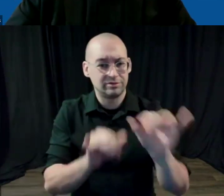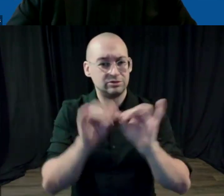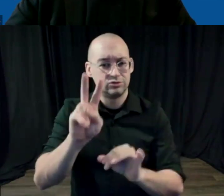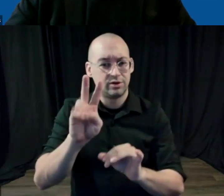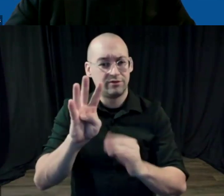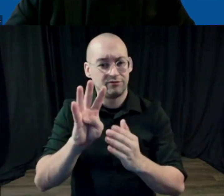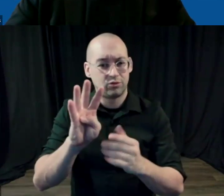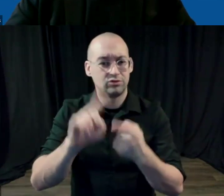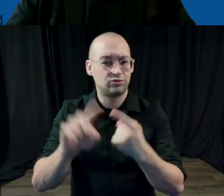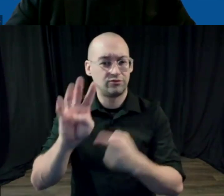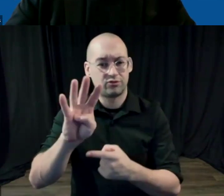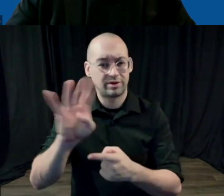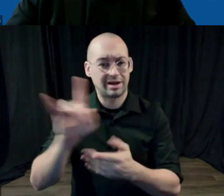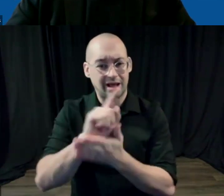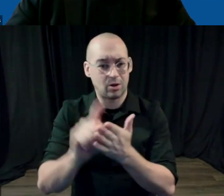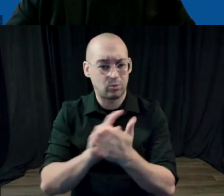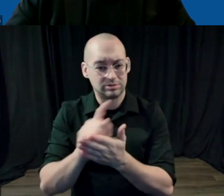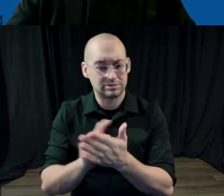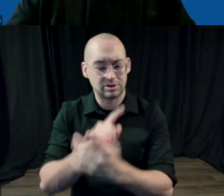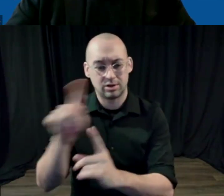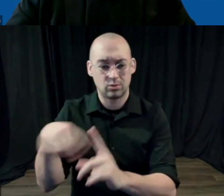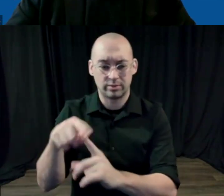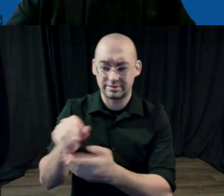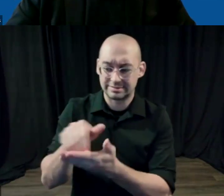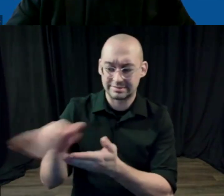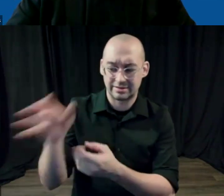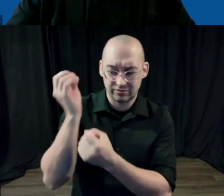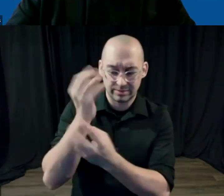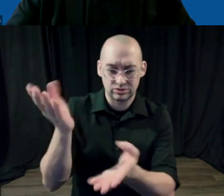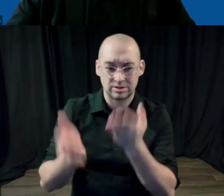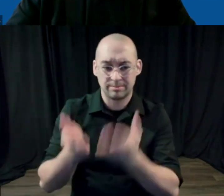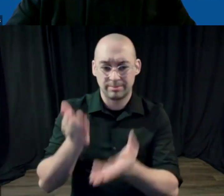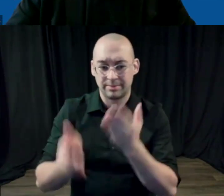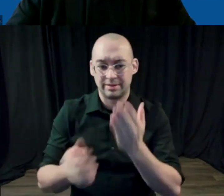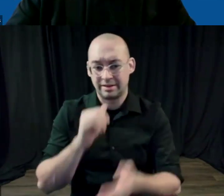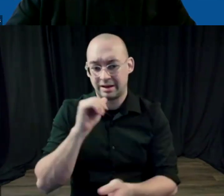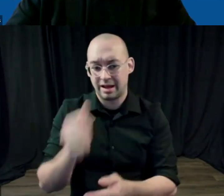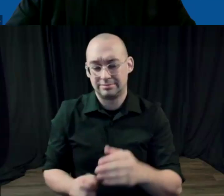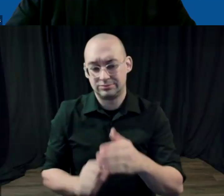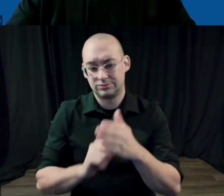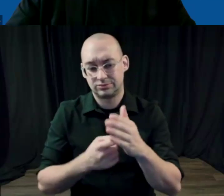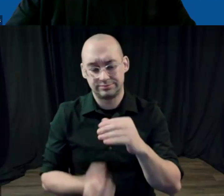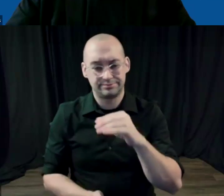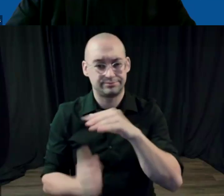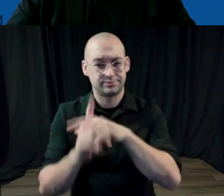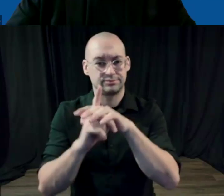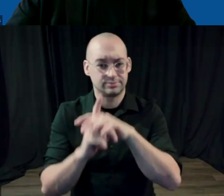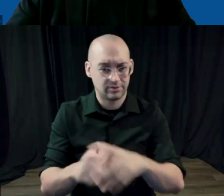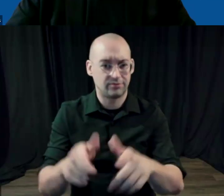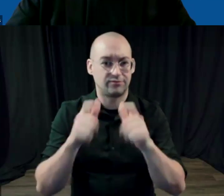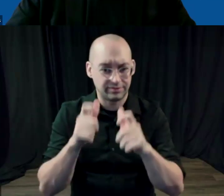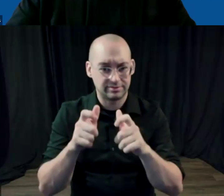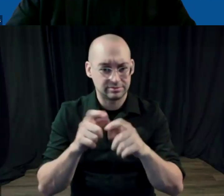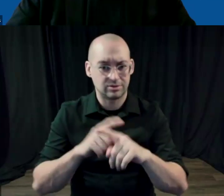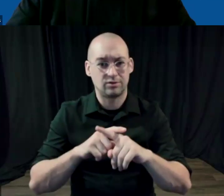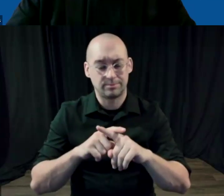48 hours. So as soon as you do make a submission, it may not be immediately on the viewable on the